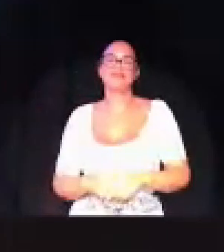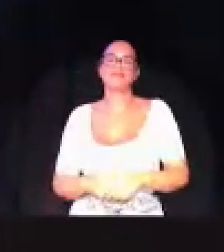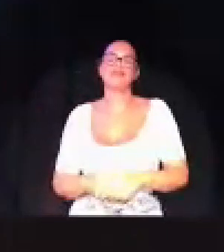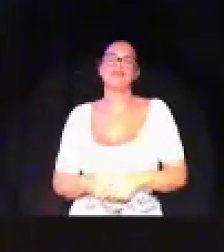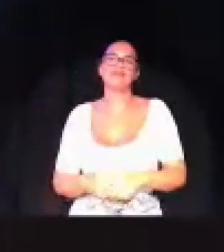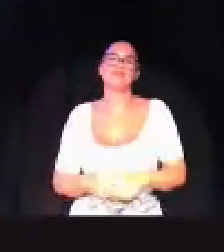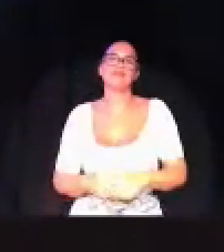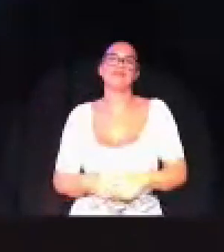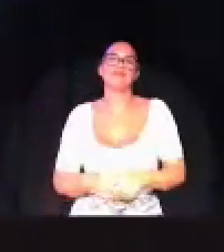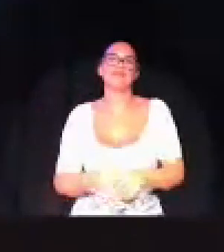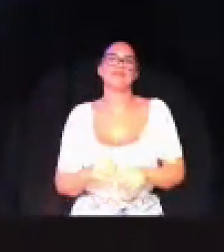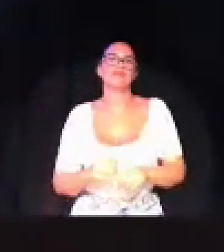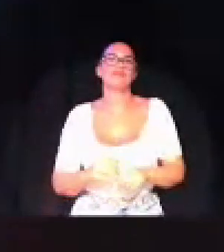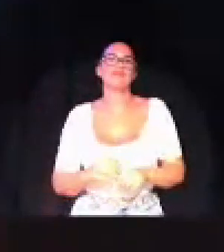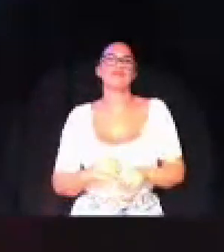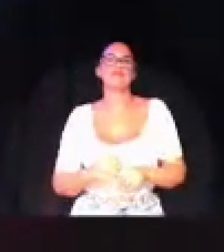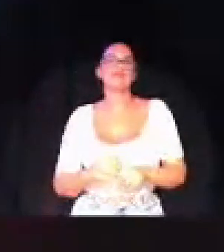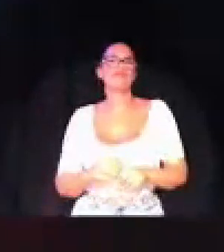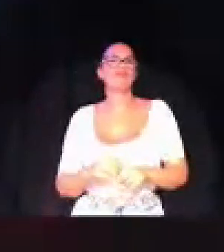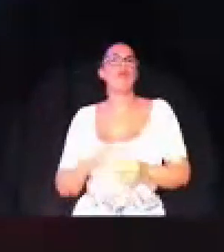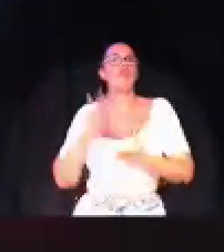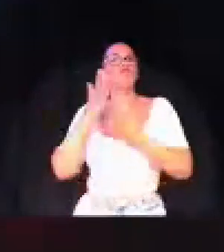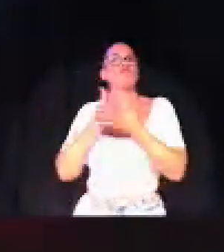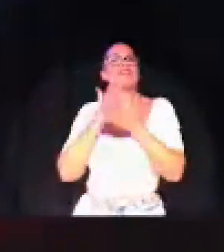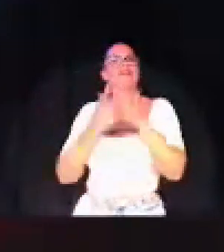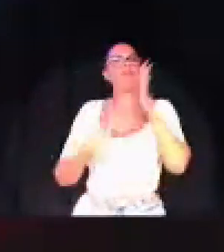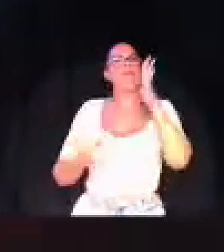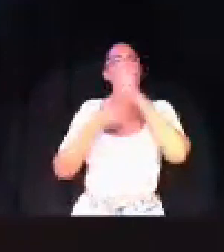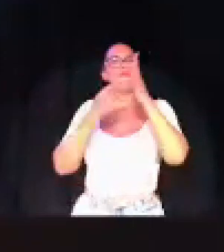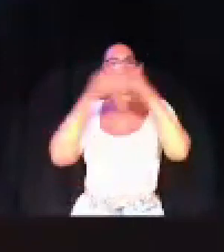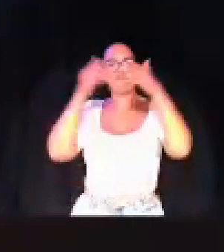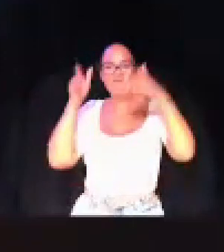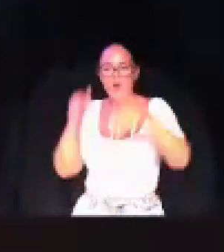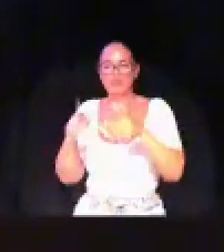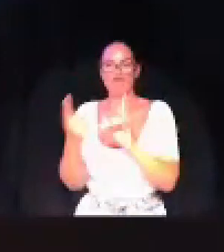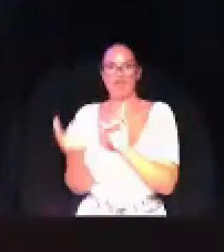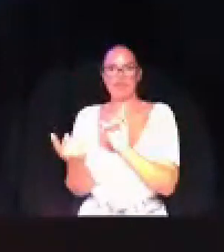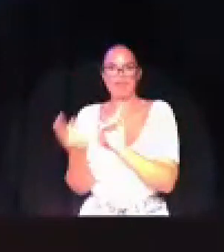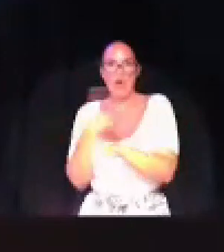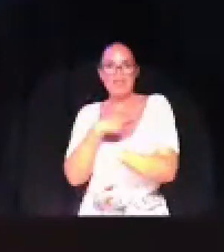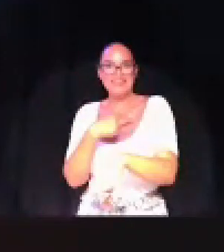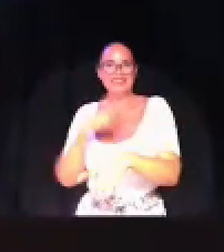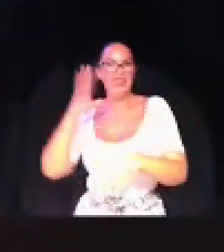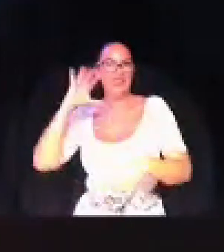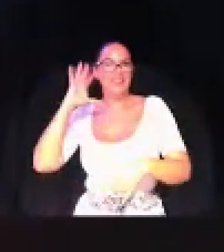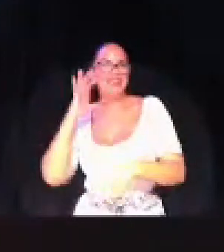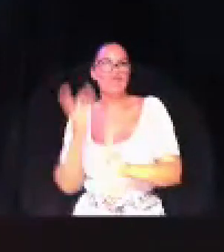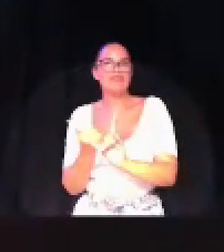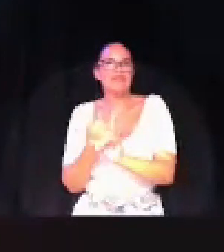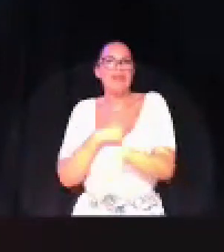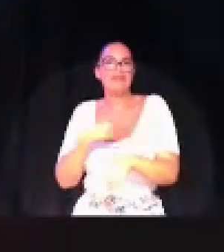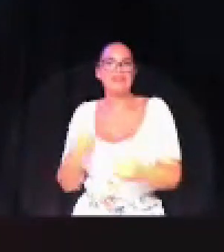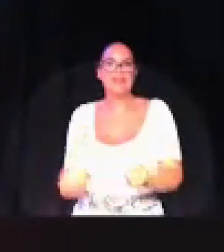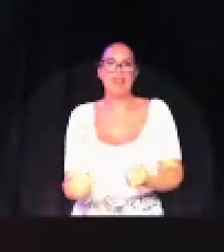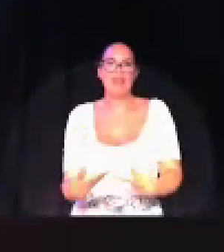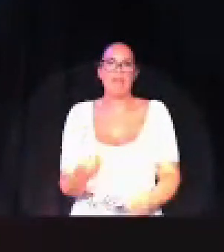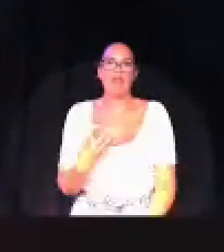not automated, but kind of just responding in real time to what's going on. But yeah, you can change all those parameters as well.